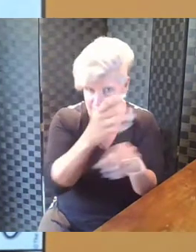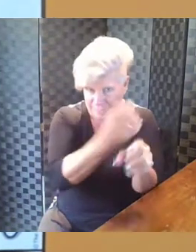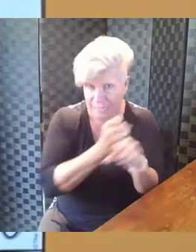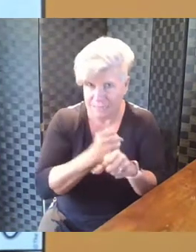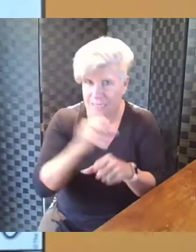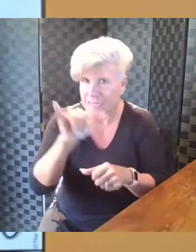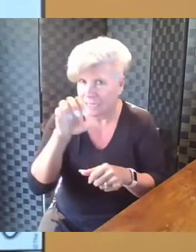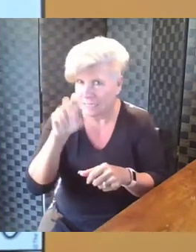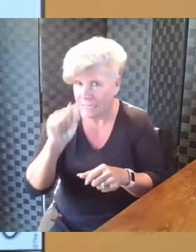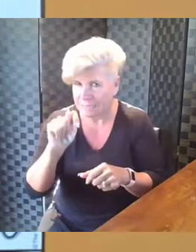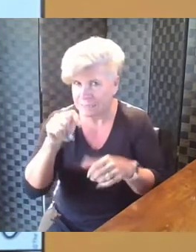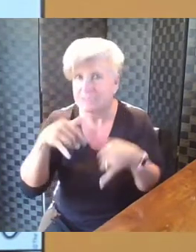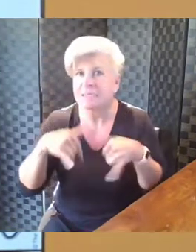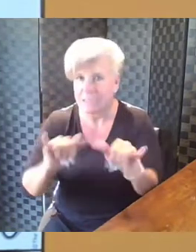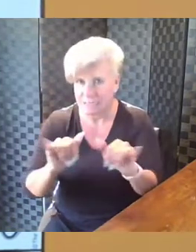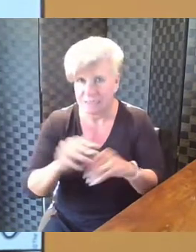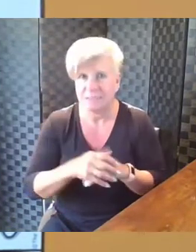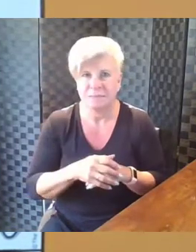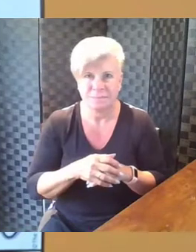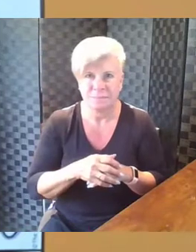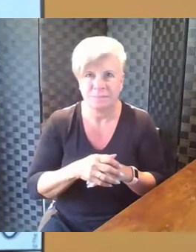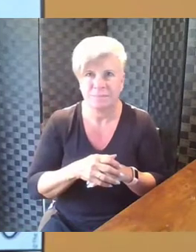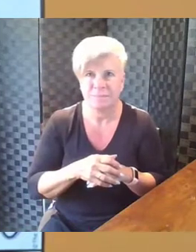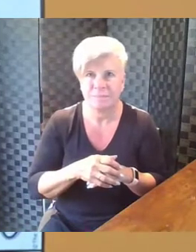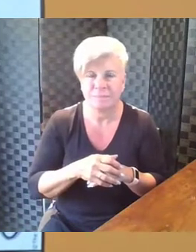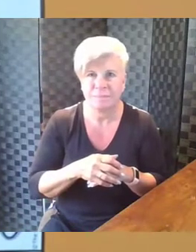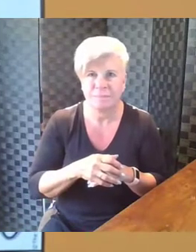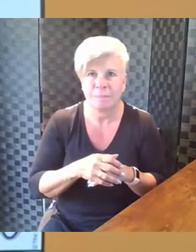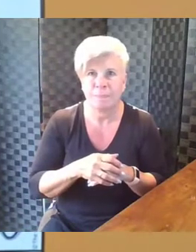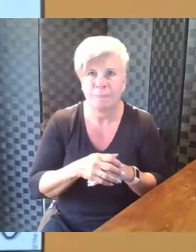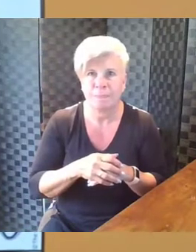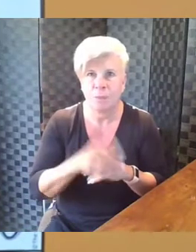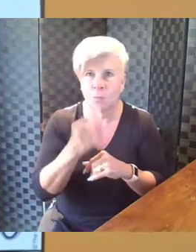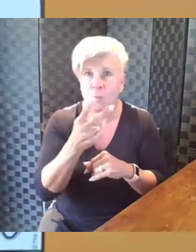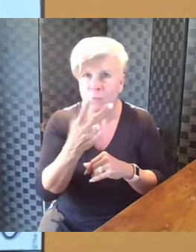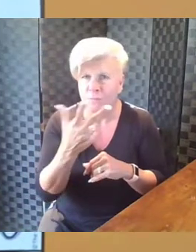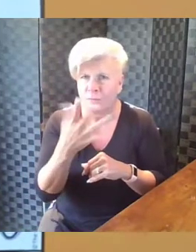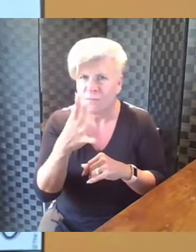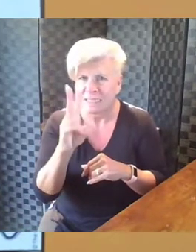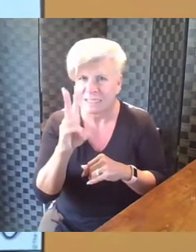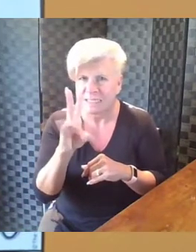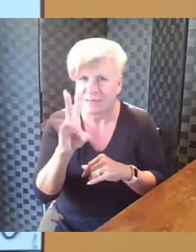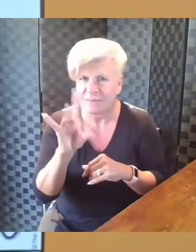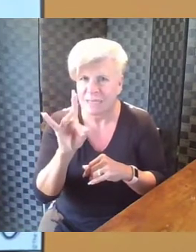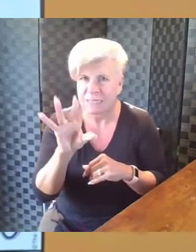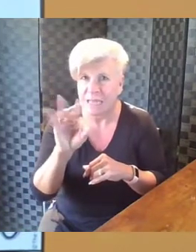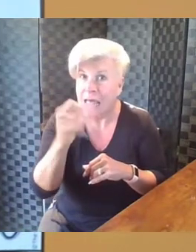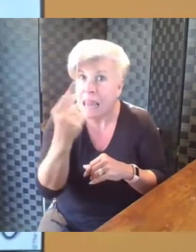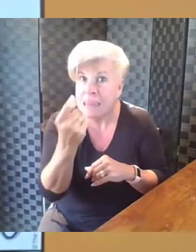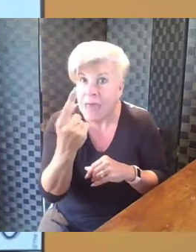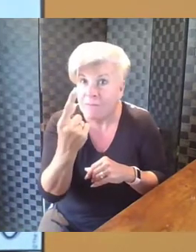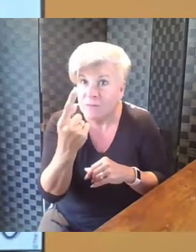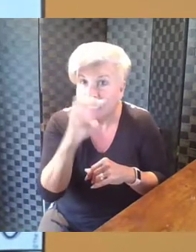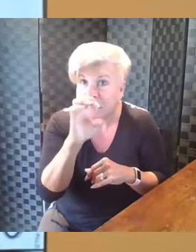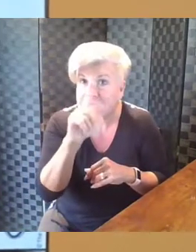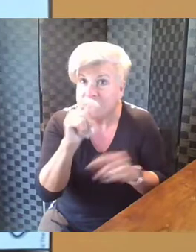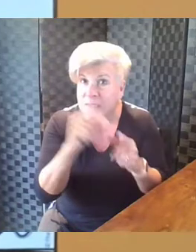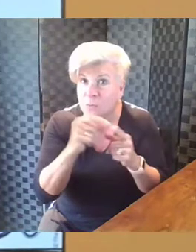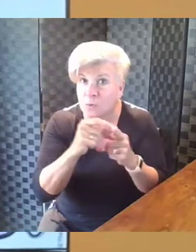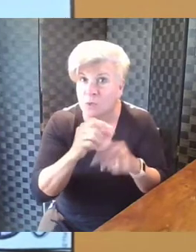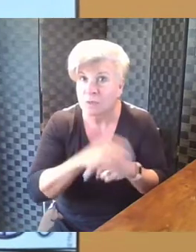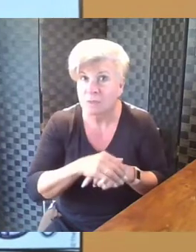Get and yet. 1, 2, 3, 4, 5, 6, 7, 8, 9, 10, 11. Some of them they use